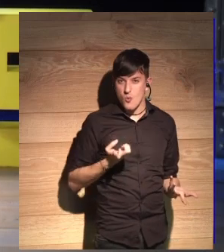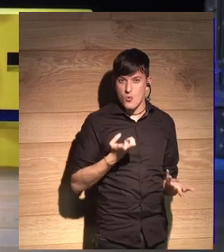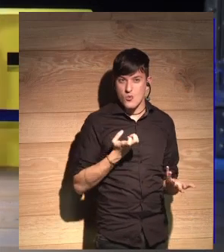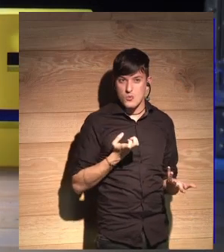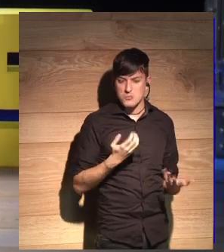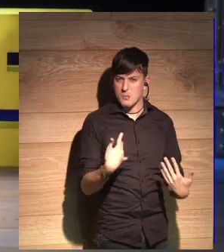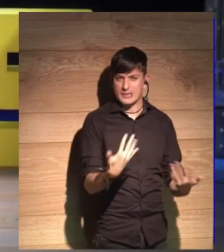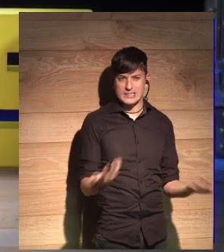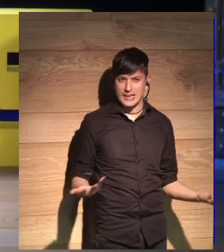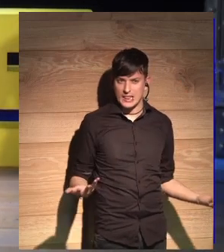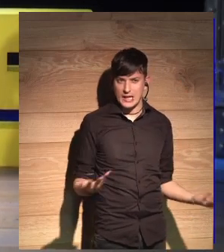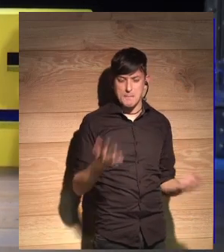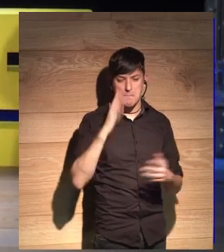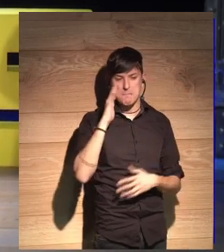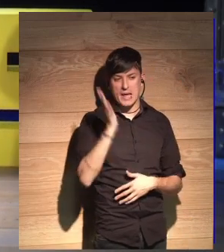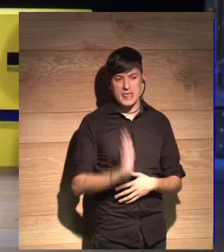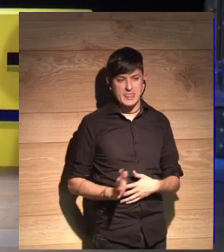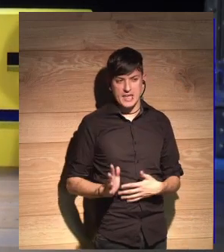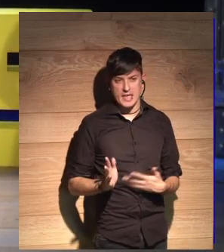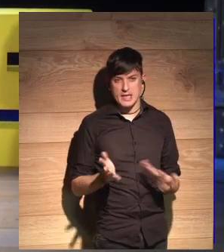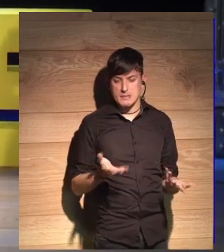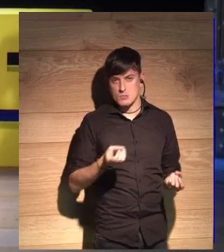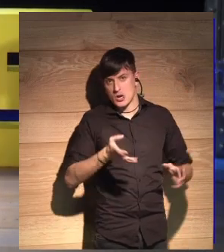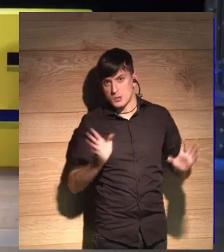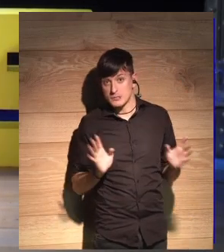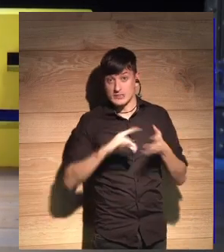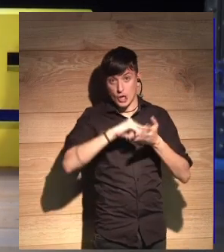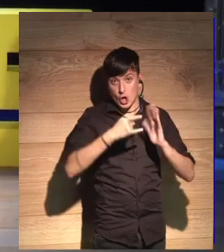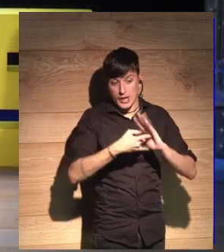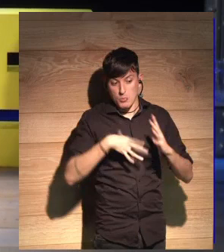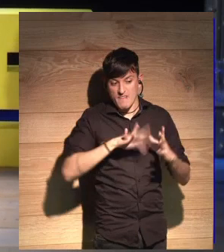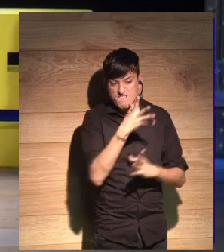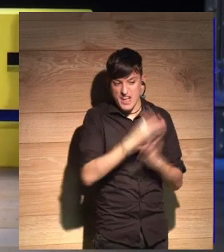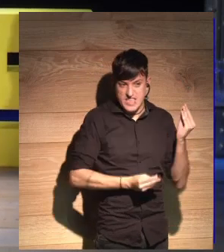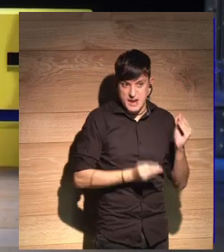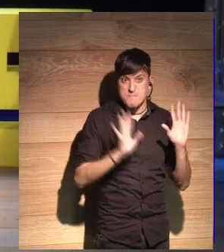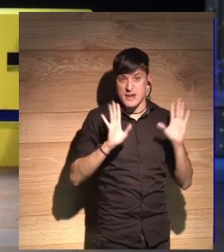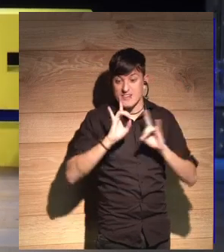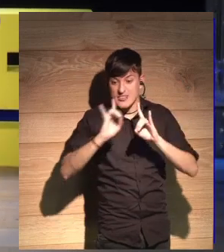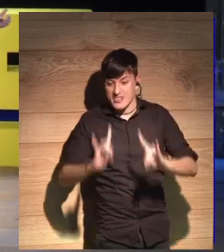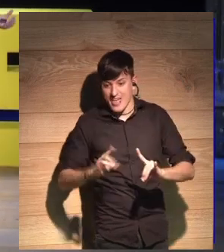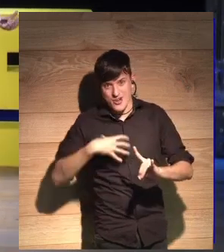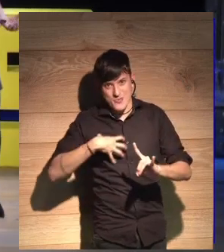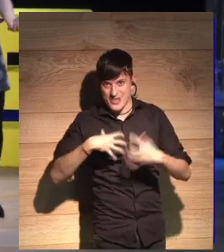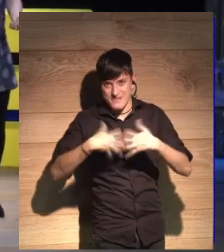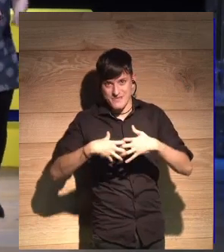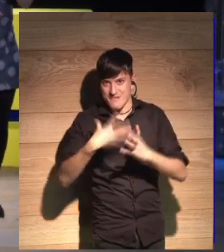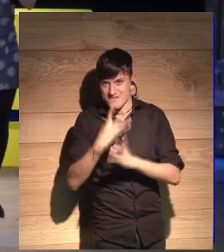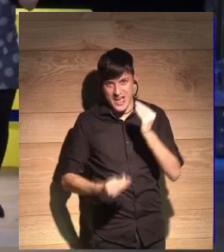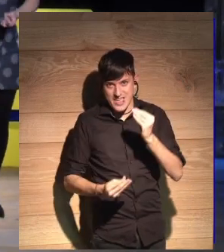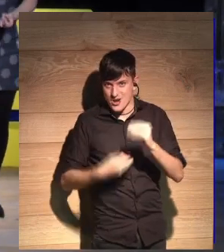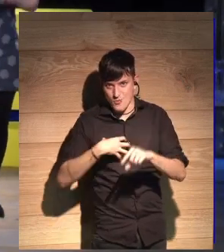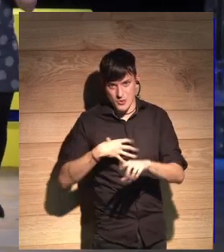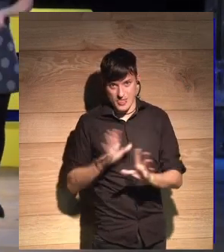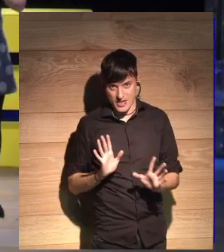to fail, but it's not okay for electricity, and we aren't mad about it. We don't have standards about this. To